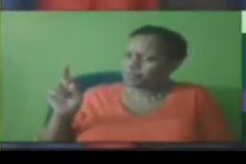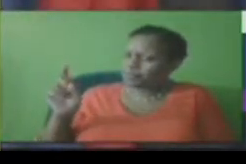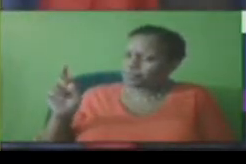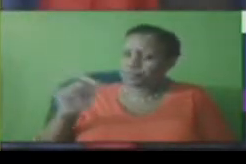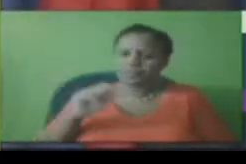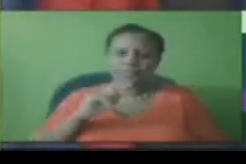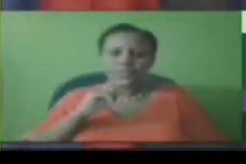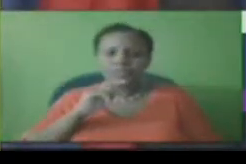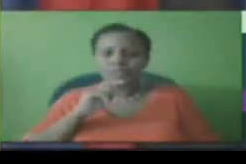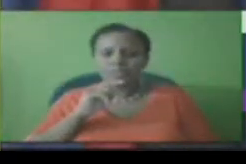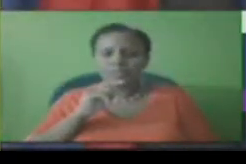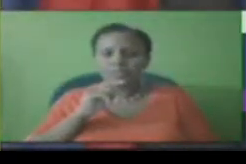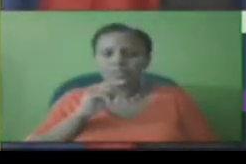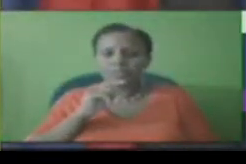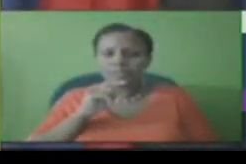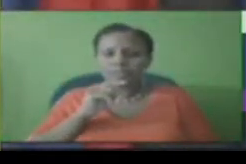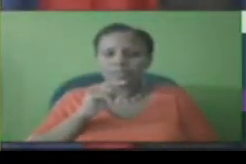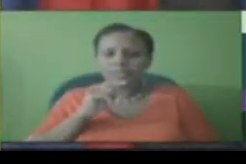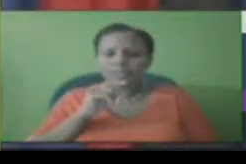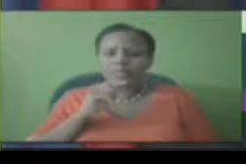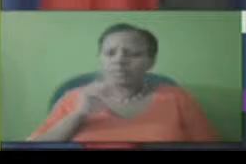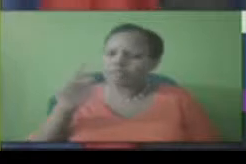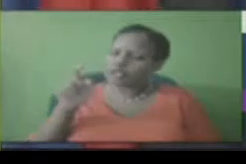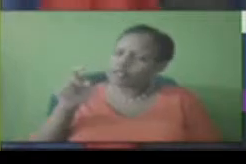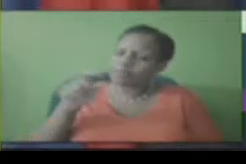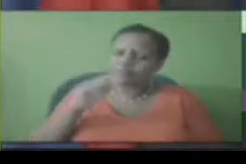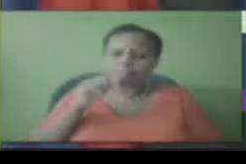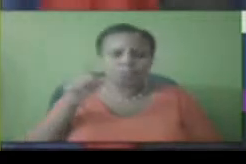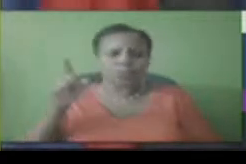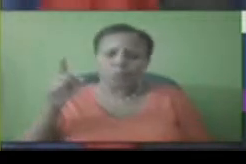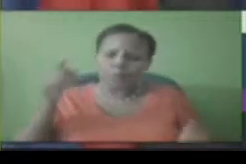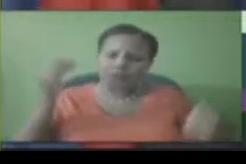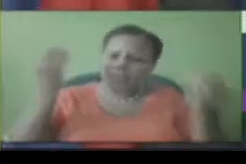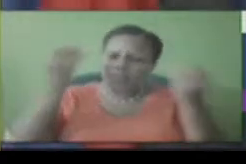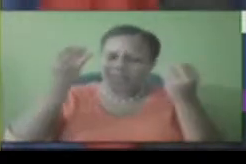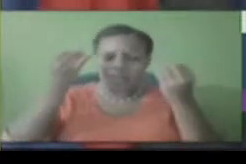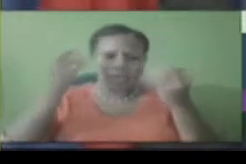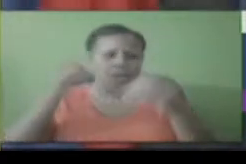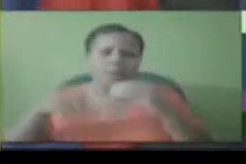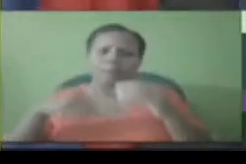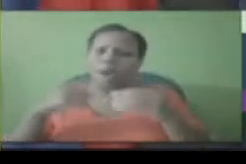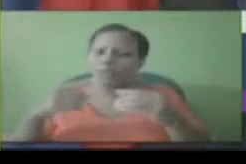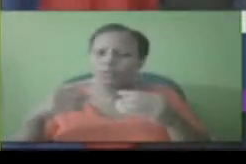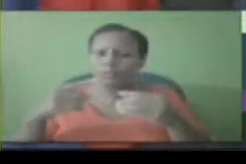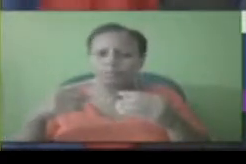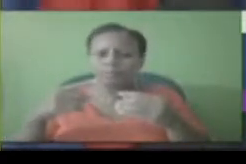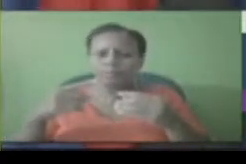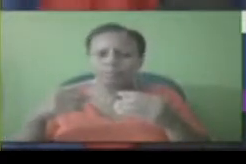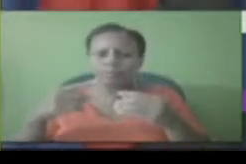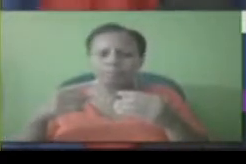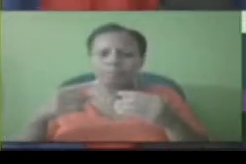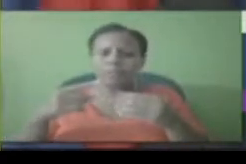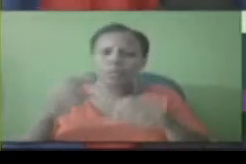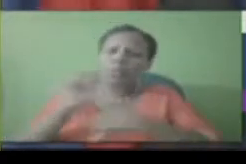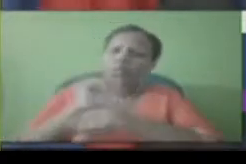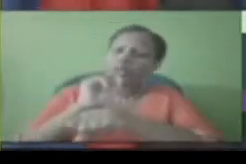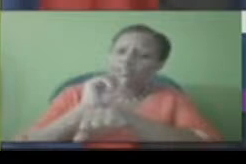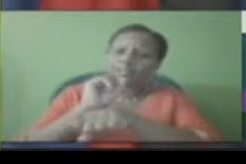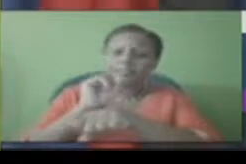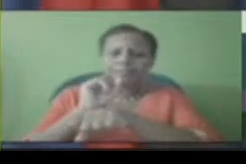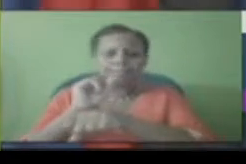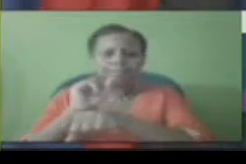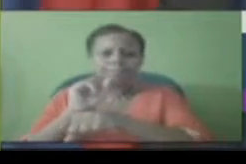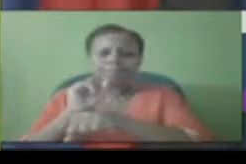Not yet. The work is going on, but the numbers are frightening. I was looking at some